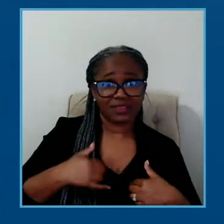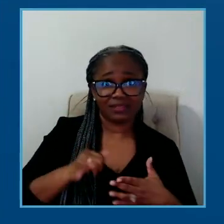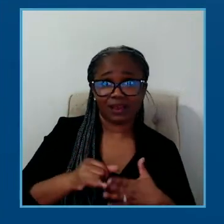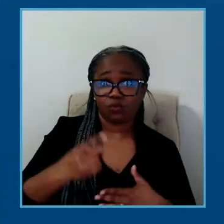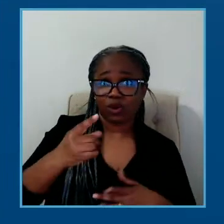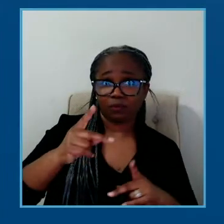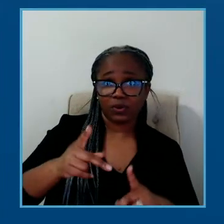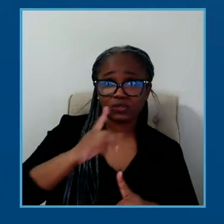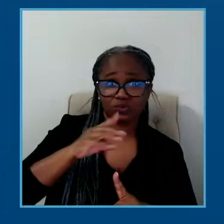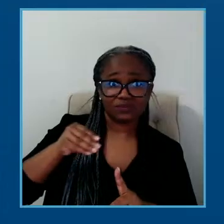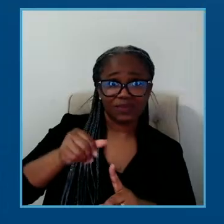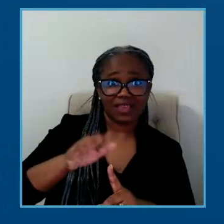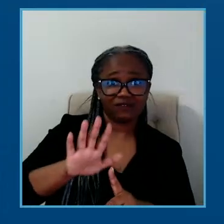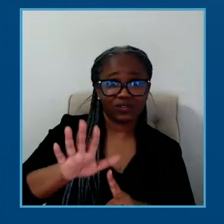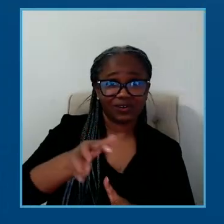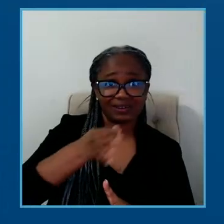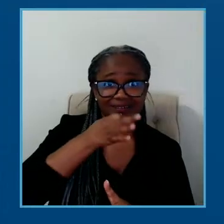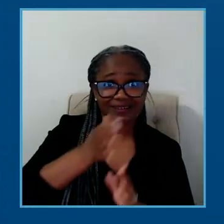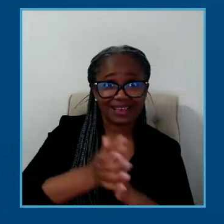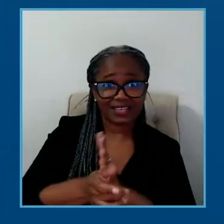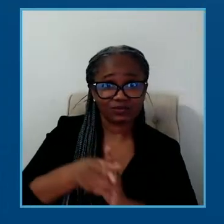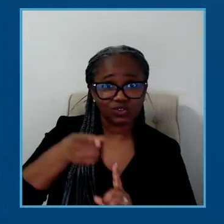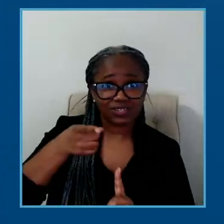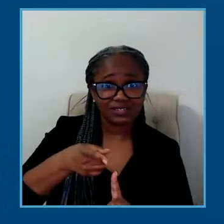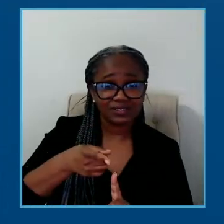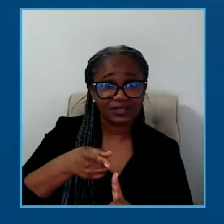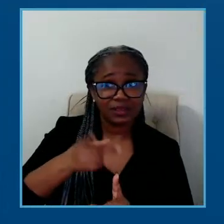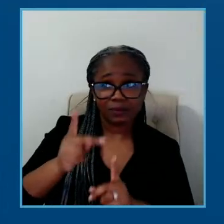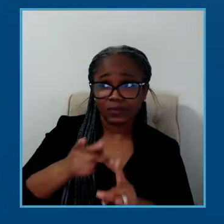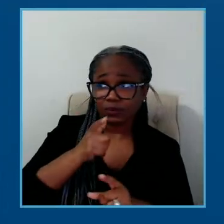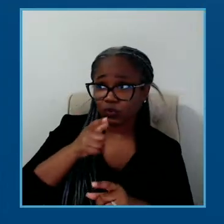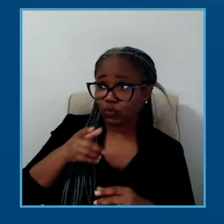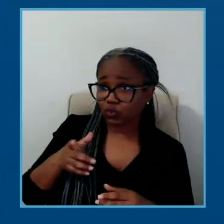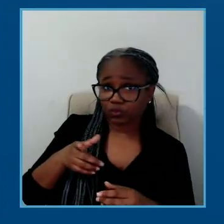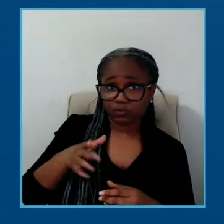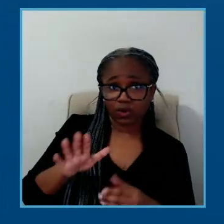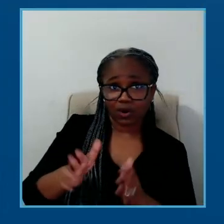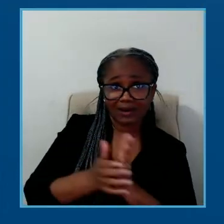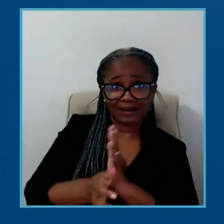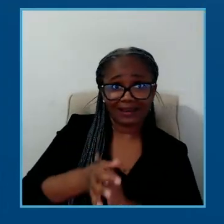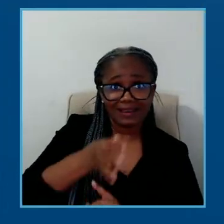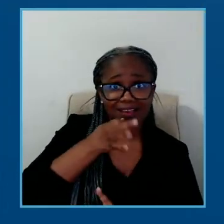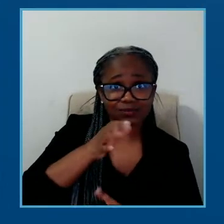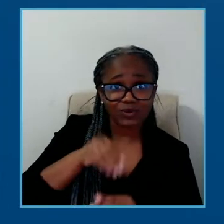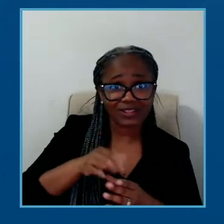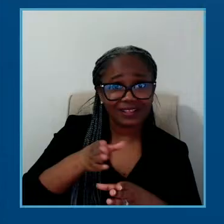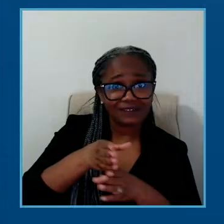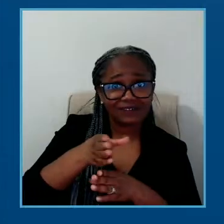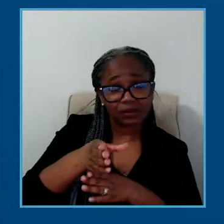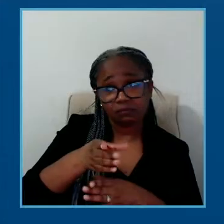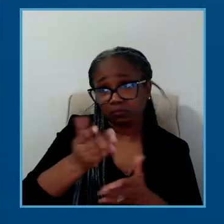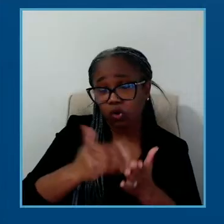that I think people who are expert in lots of fields do on a daily basis. So that does